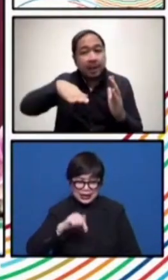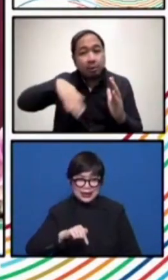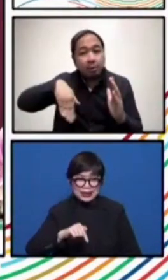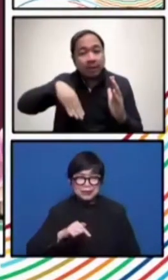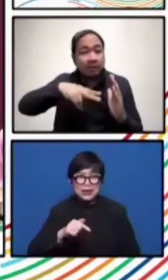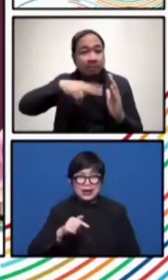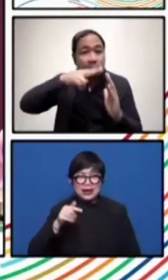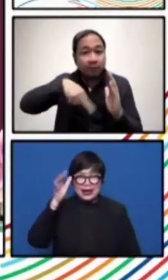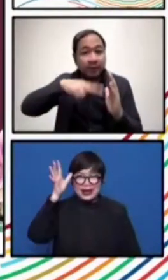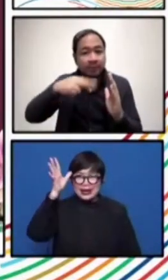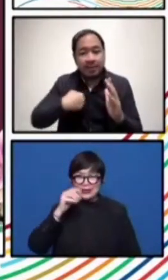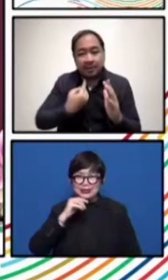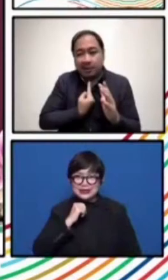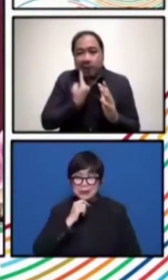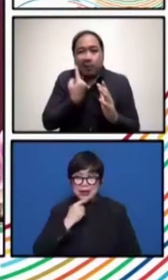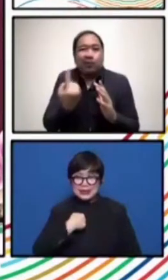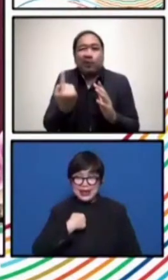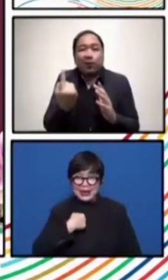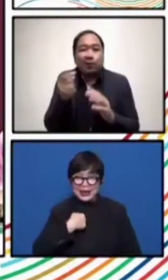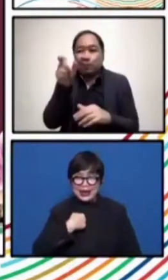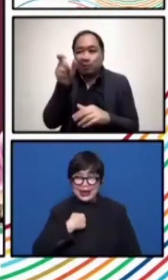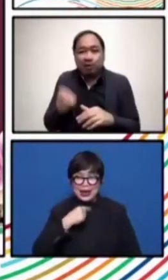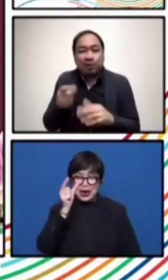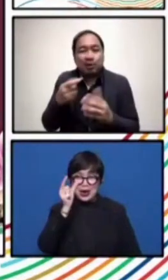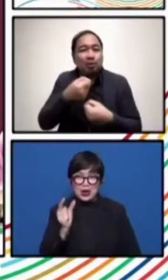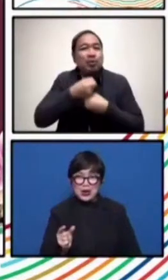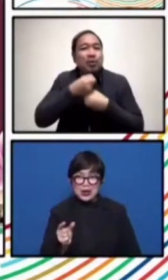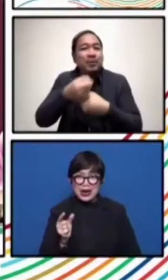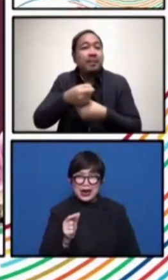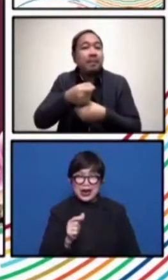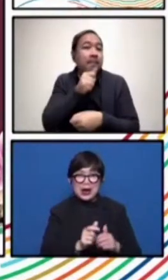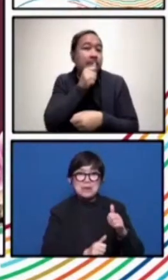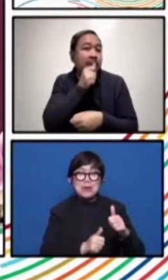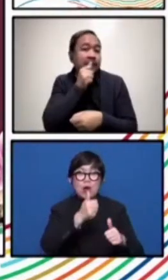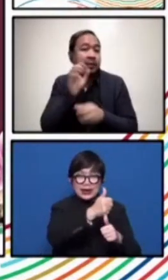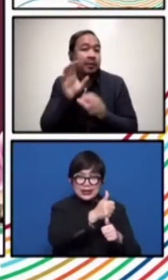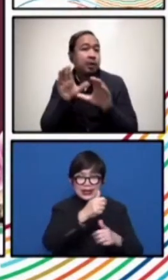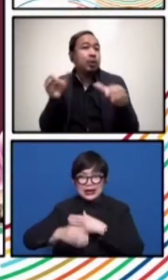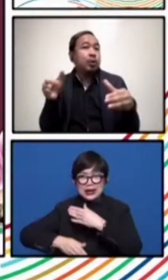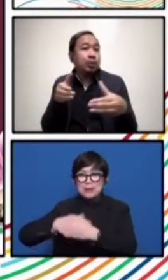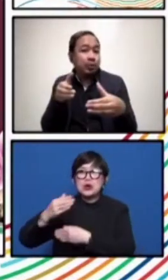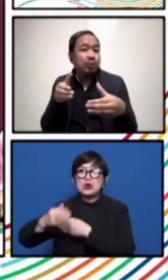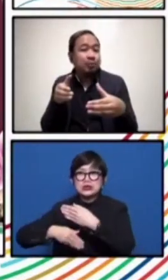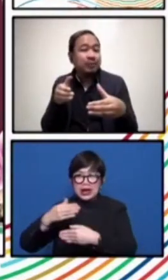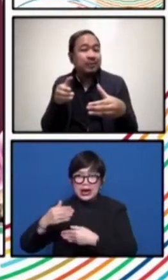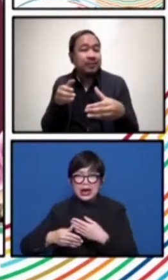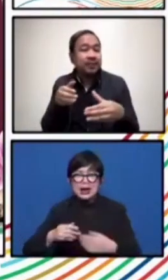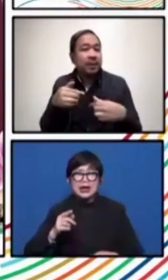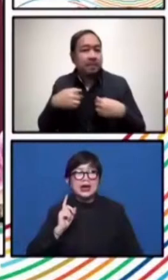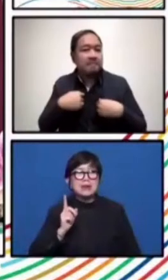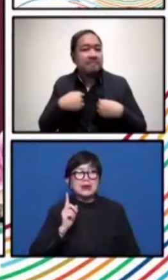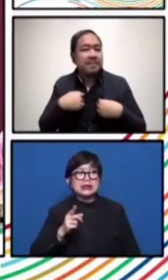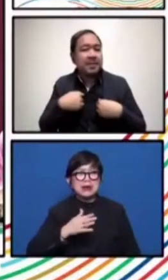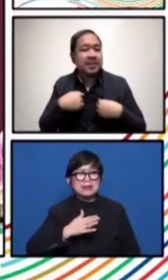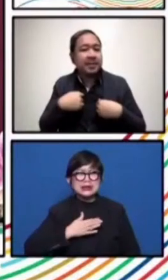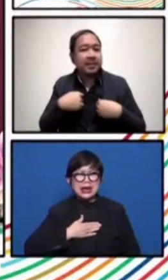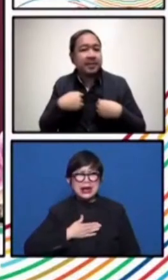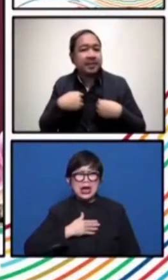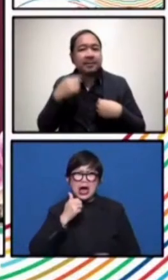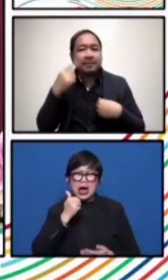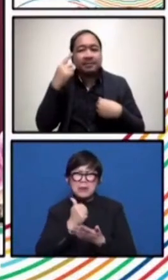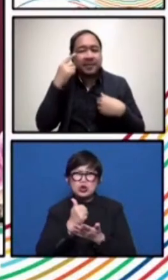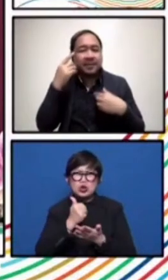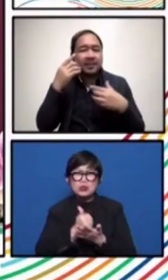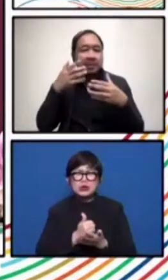representing the private sector today because I definitely feel and that keeping being such a large